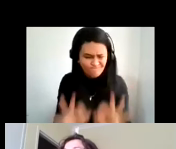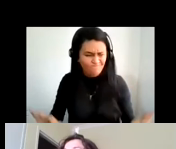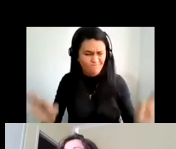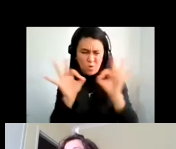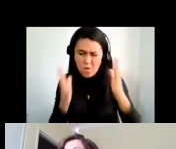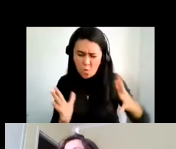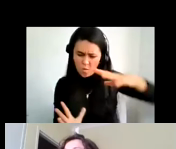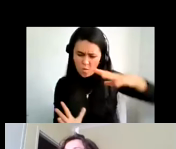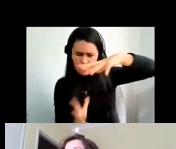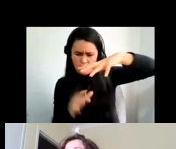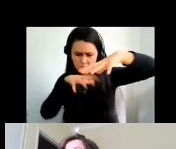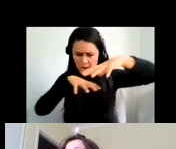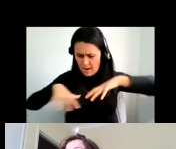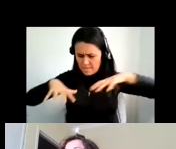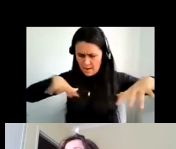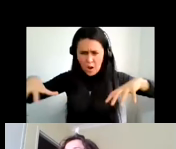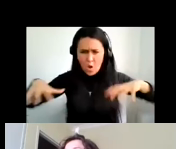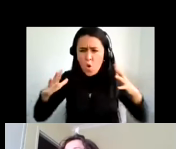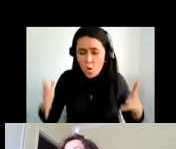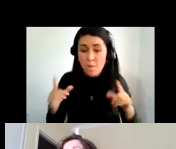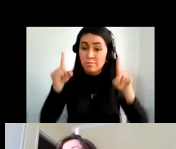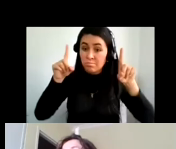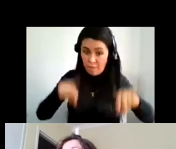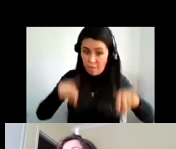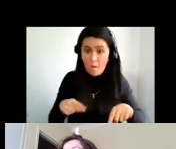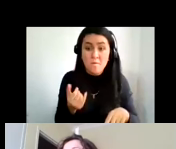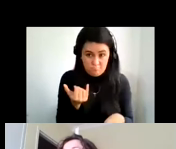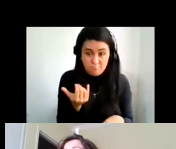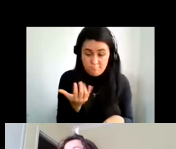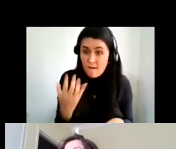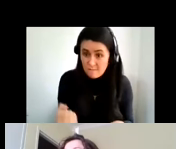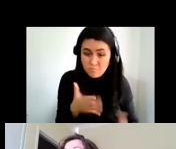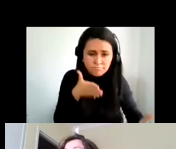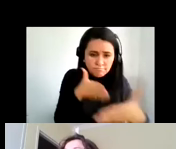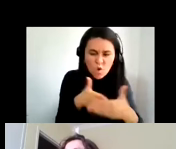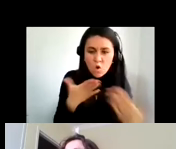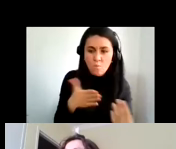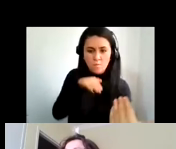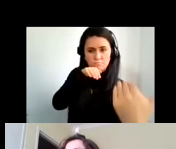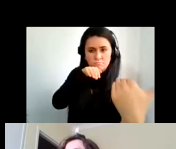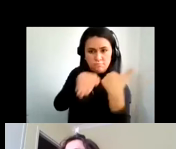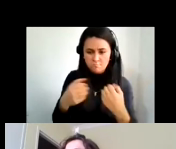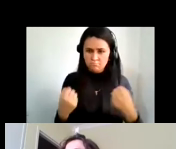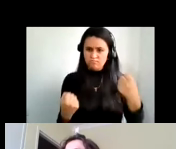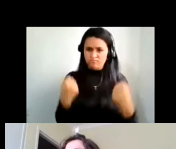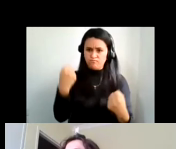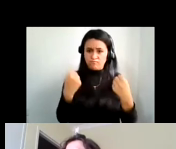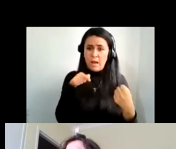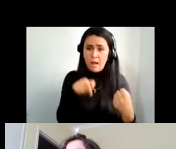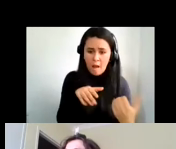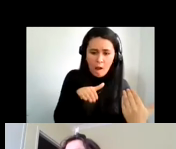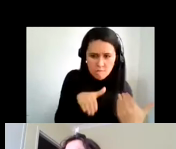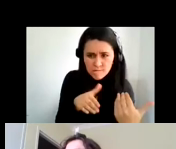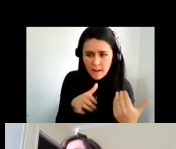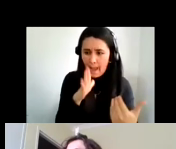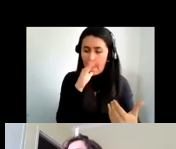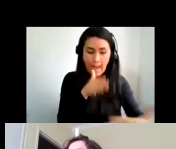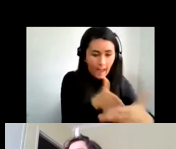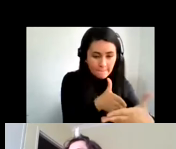then also under transport related, we look at the autonomy in movement. And here I'd like to call